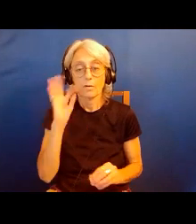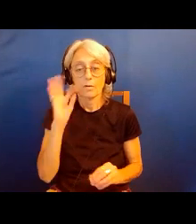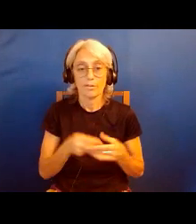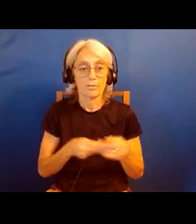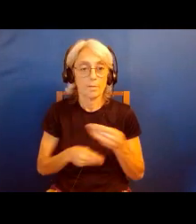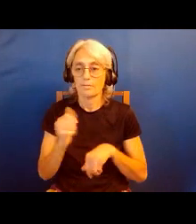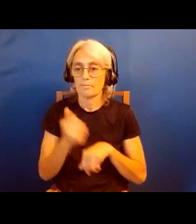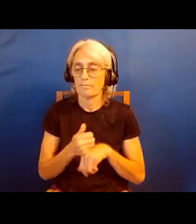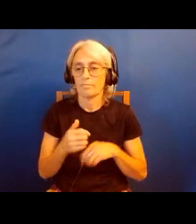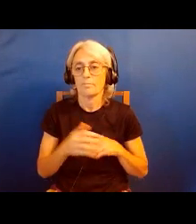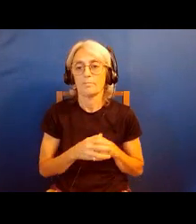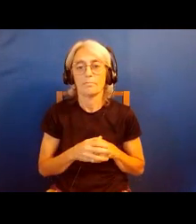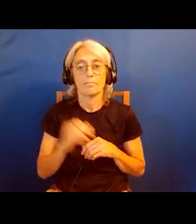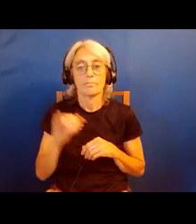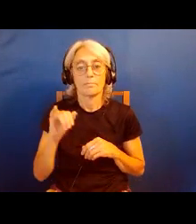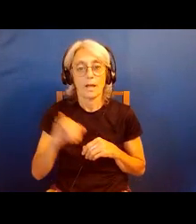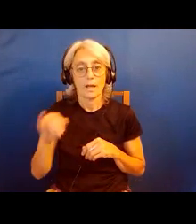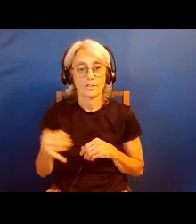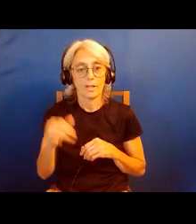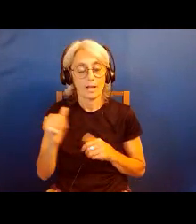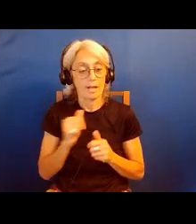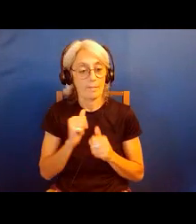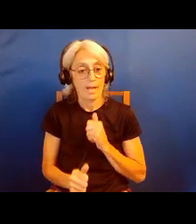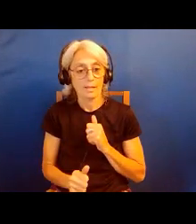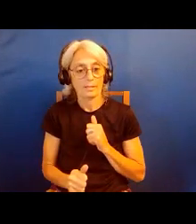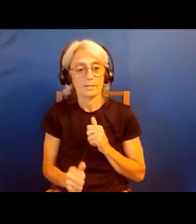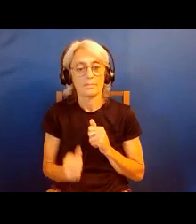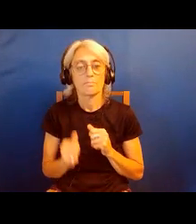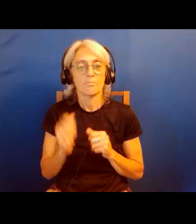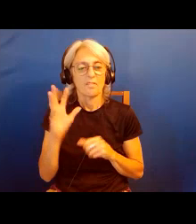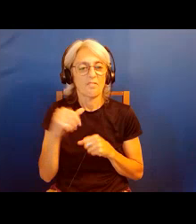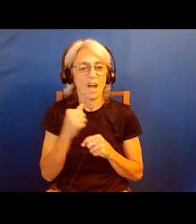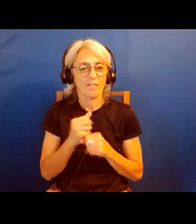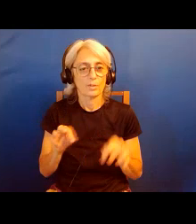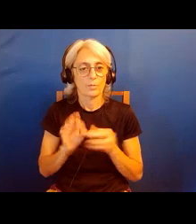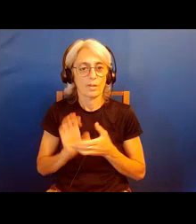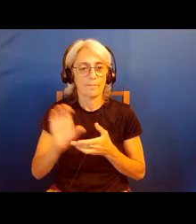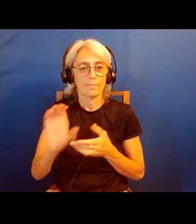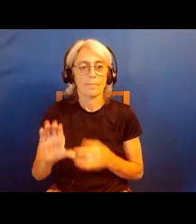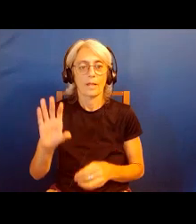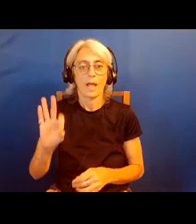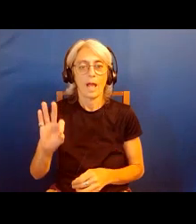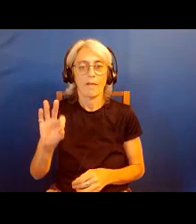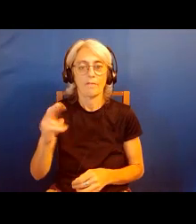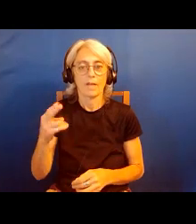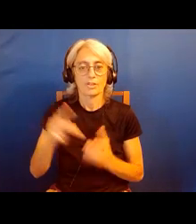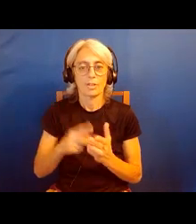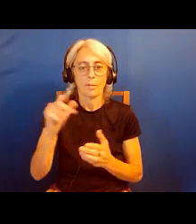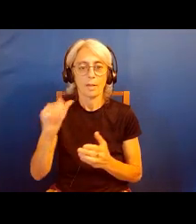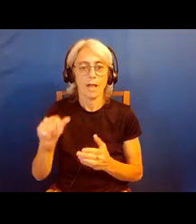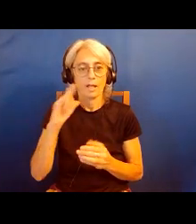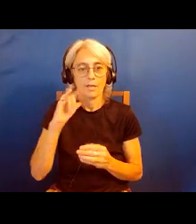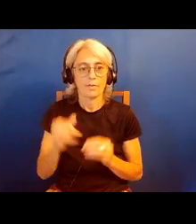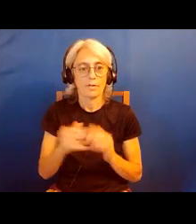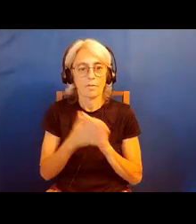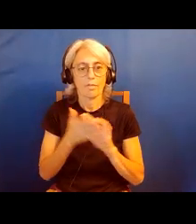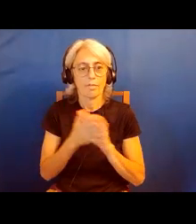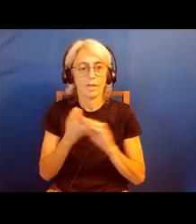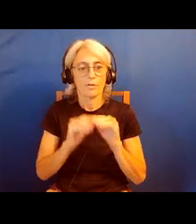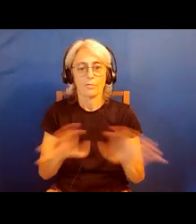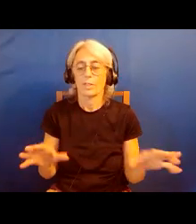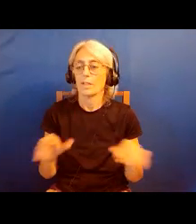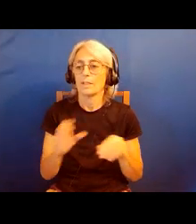the IIJA was enacted with a 5-year apportionment. So we did have FHWA California Division and FHWA have released the apportionments